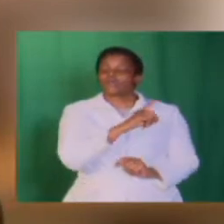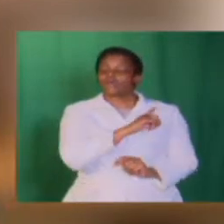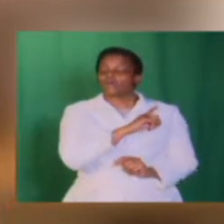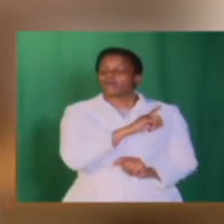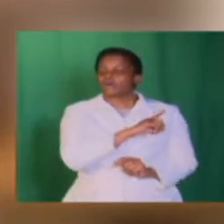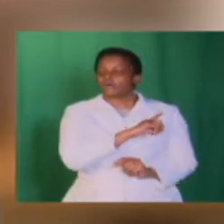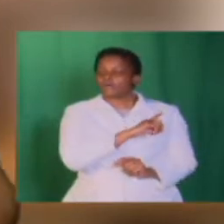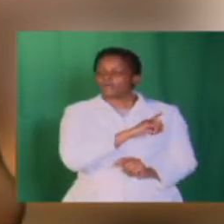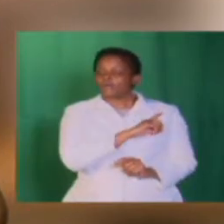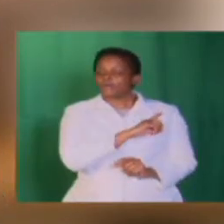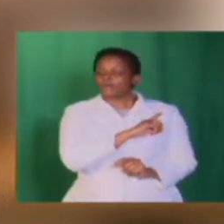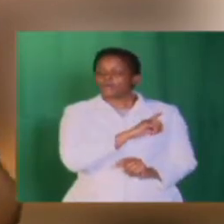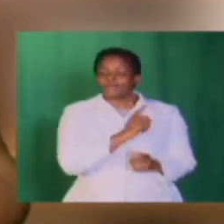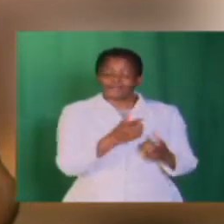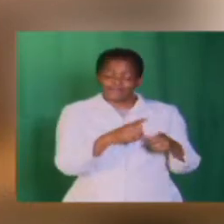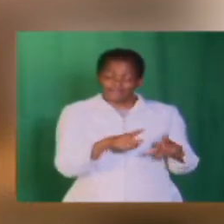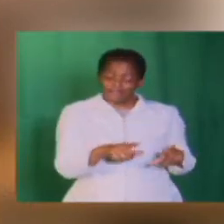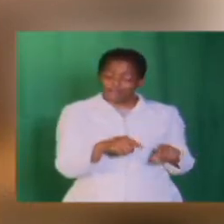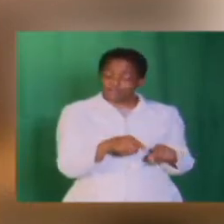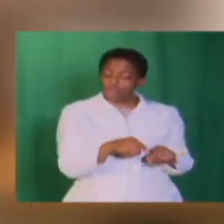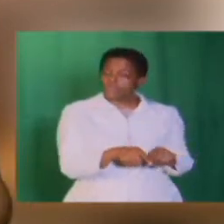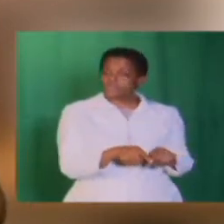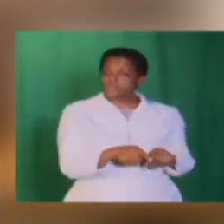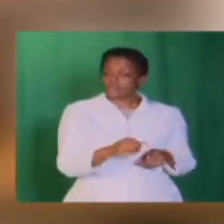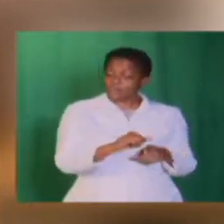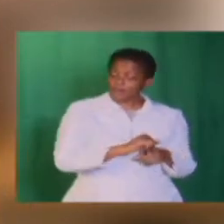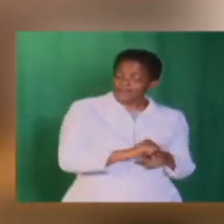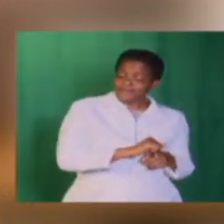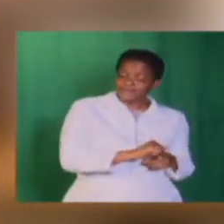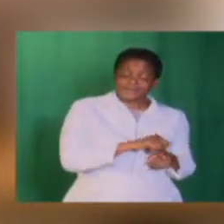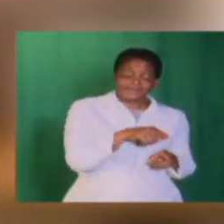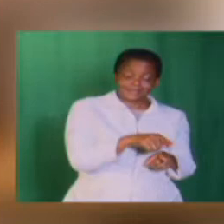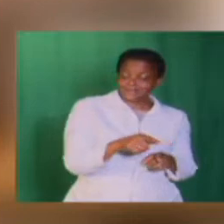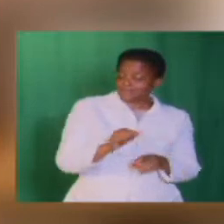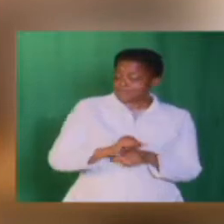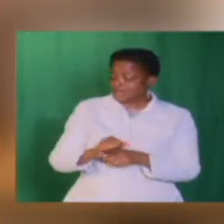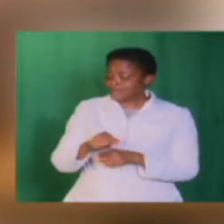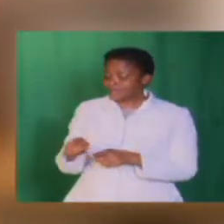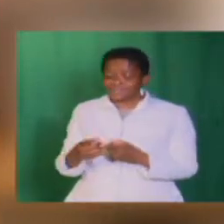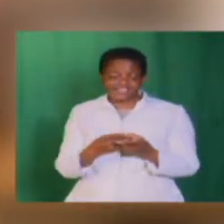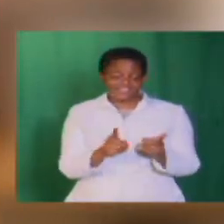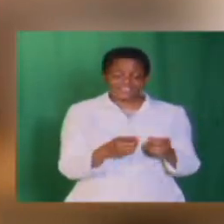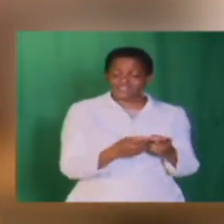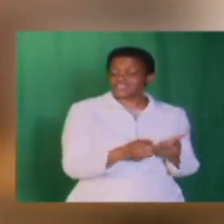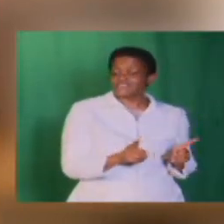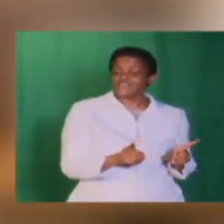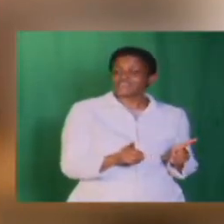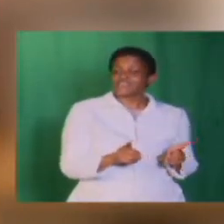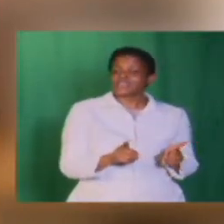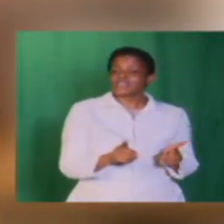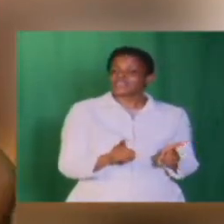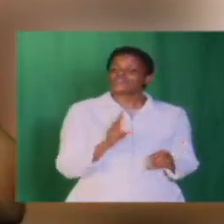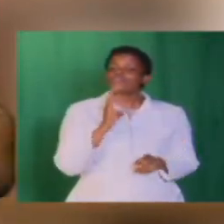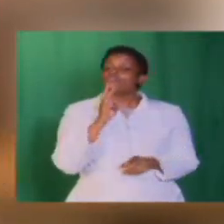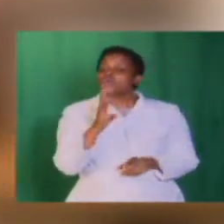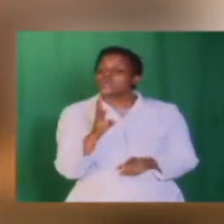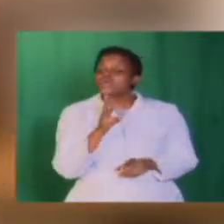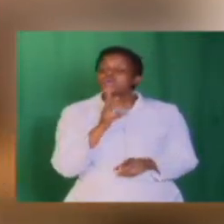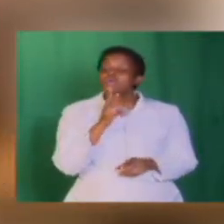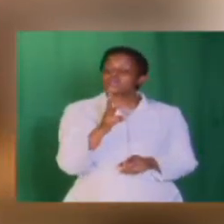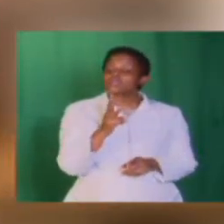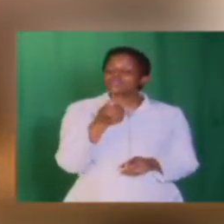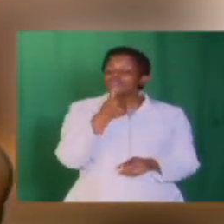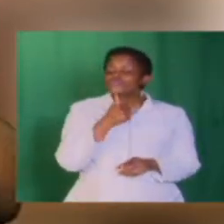the more you use language, the more you practice the language, you will then know that I can use certain vocabulary items in